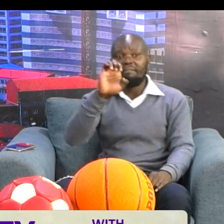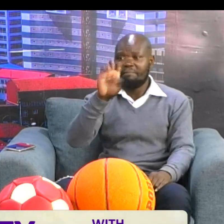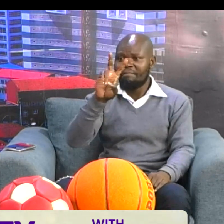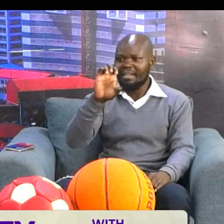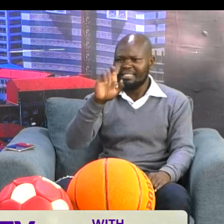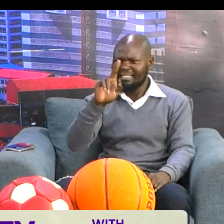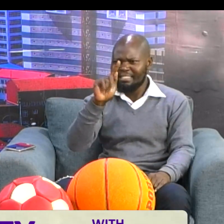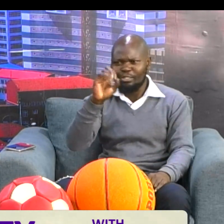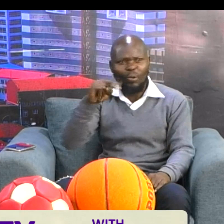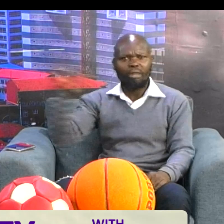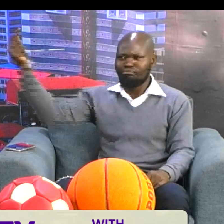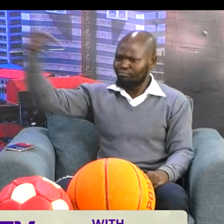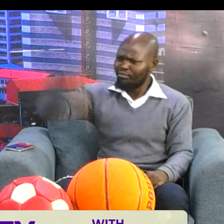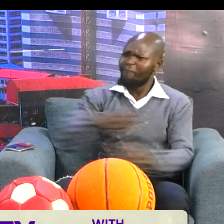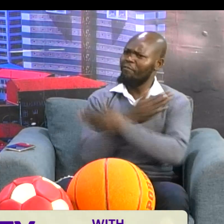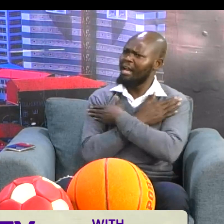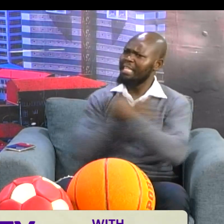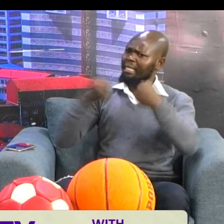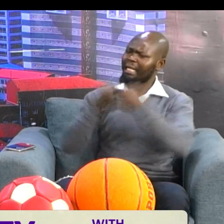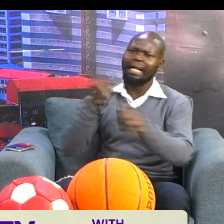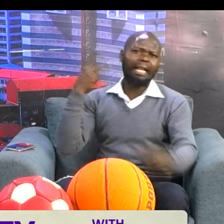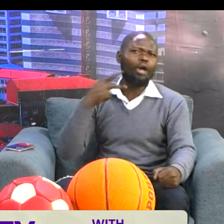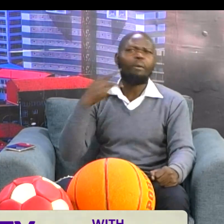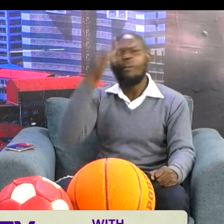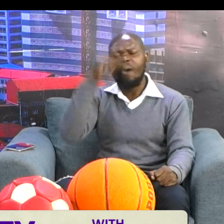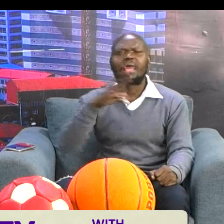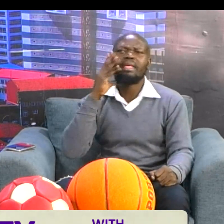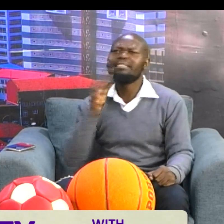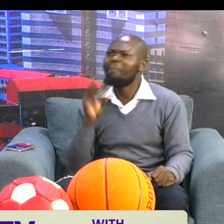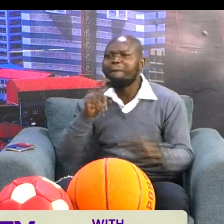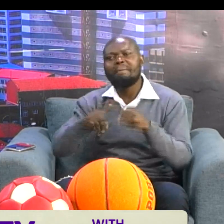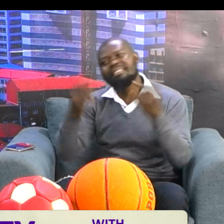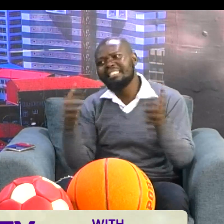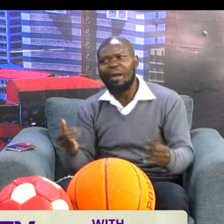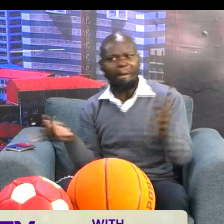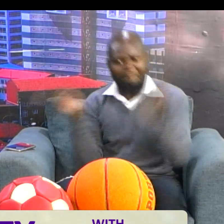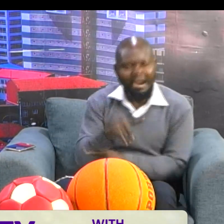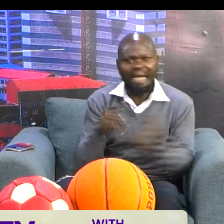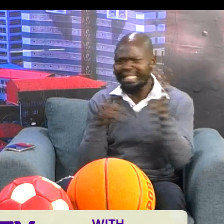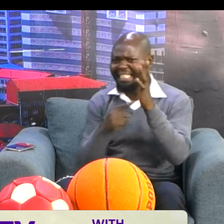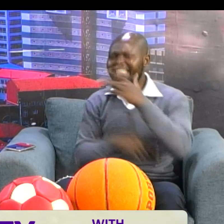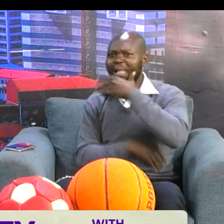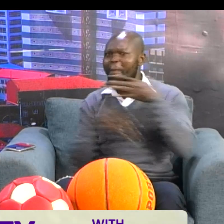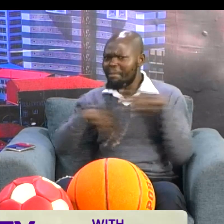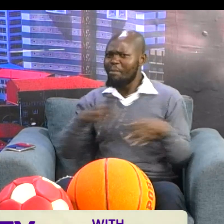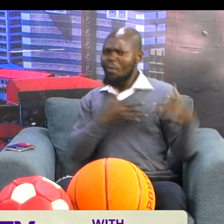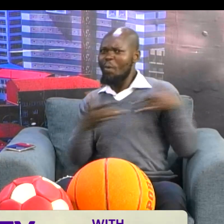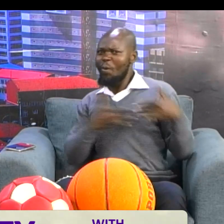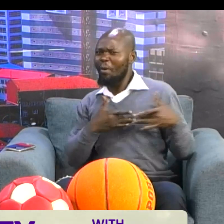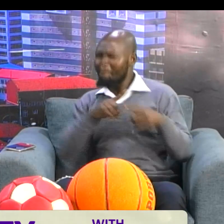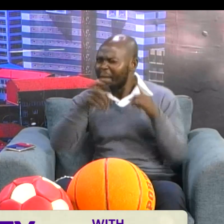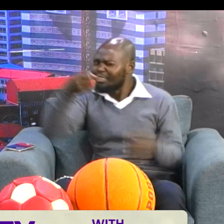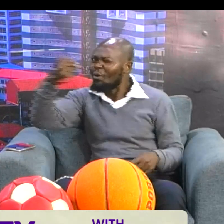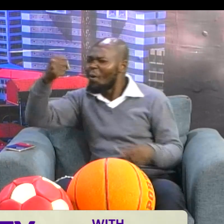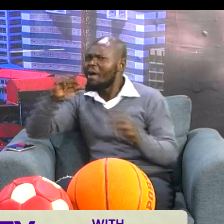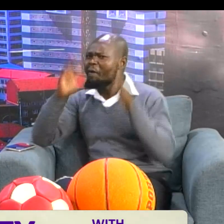and Everton even came, for a friendly match where they played because of the Kariobangi's experience. But right